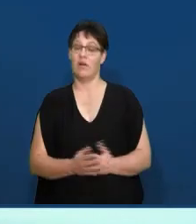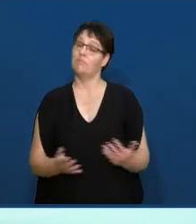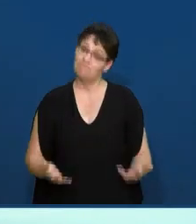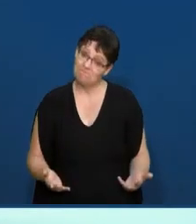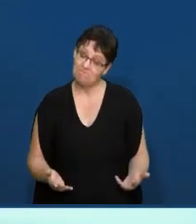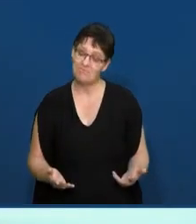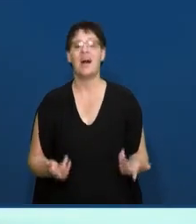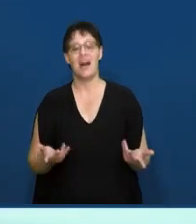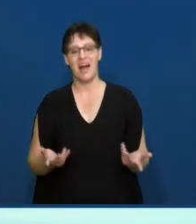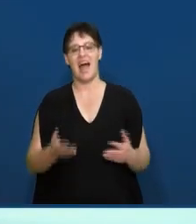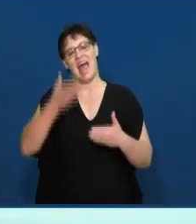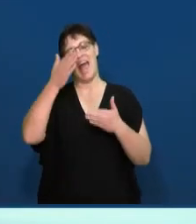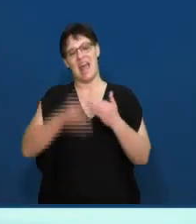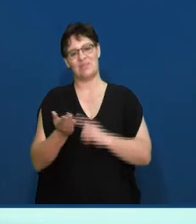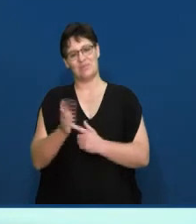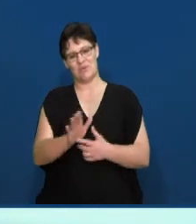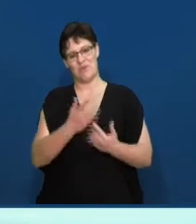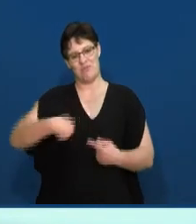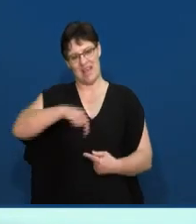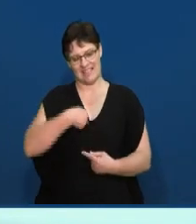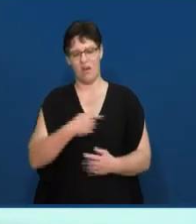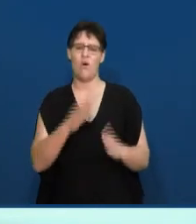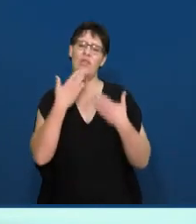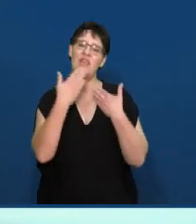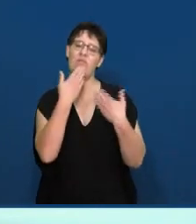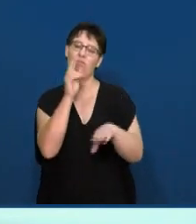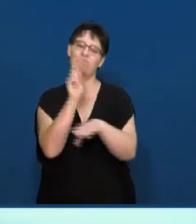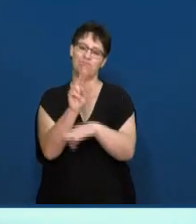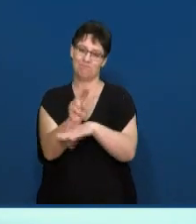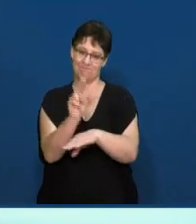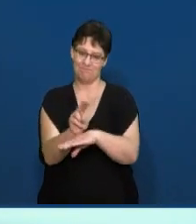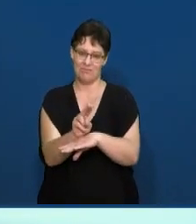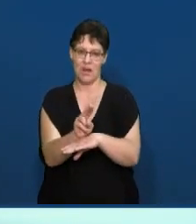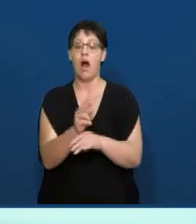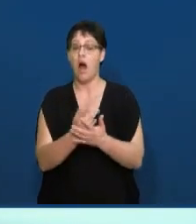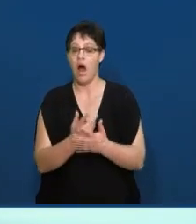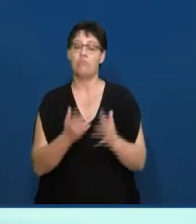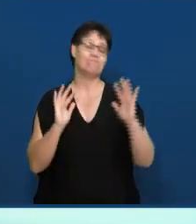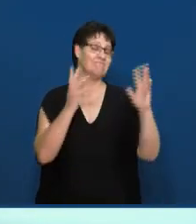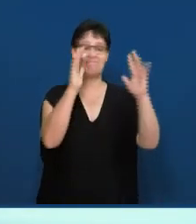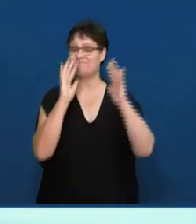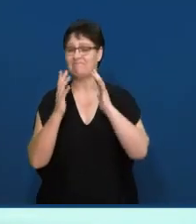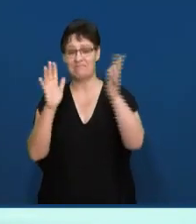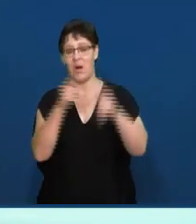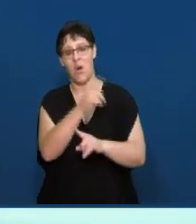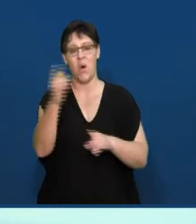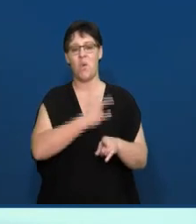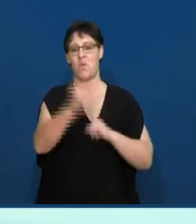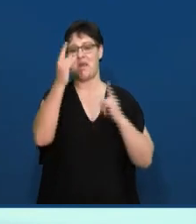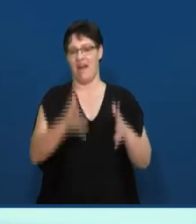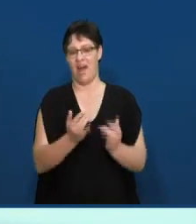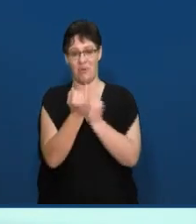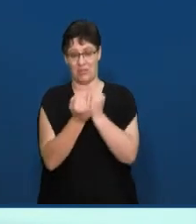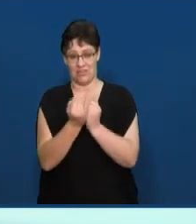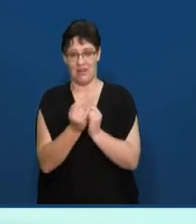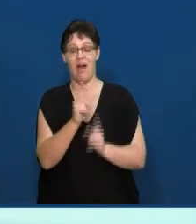Well then guys, that's the end of the show from us. Thank you so much for tuning in. A big congratulations to all of our competition winners